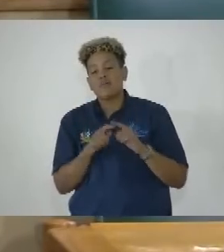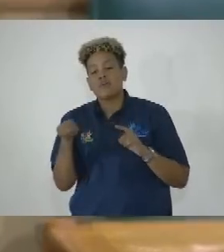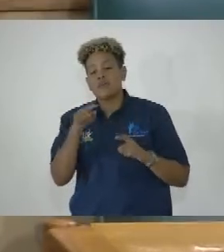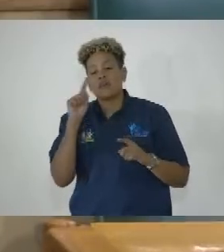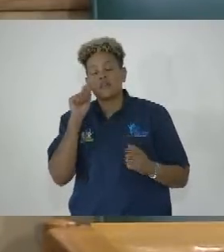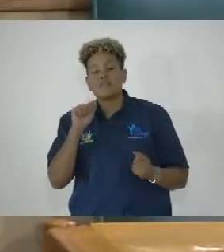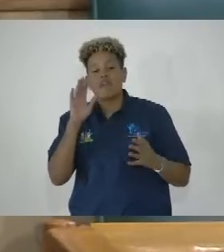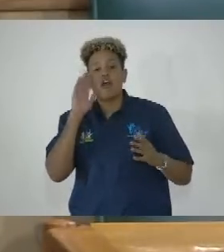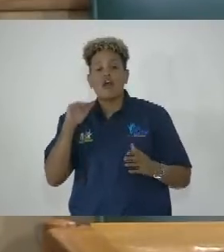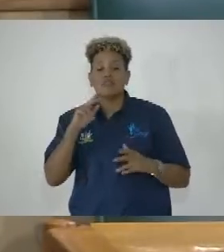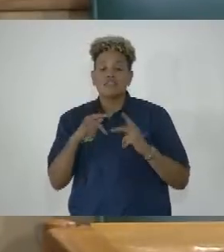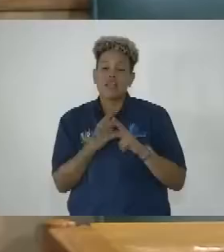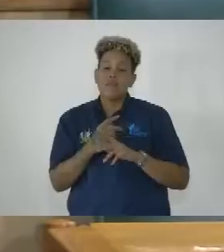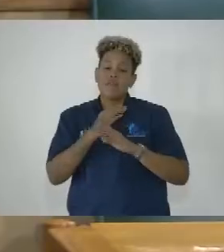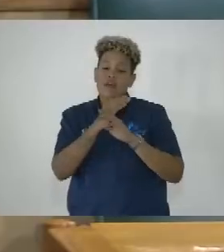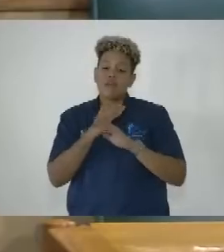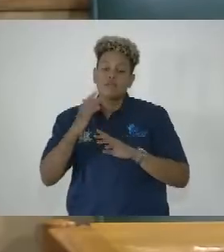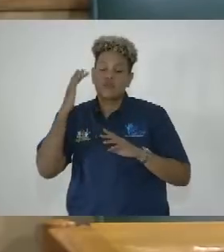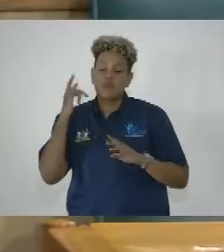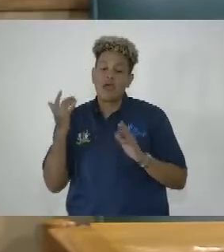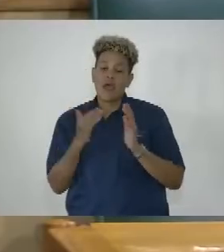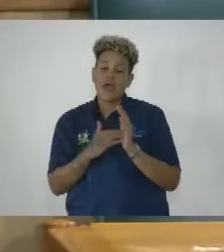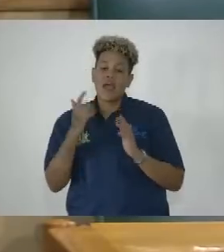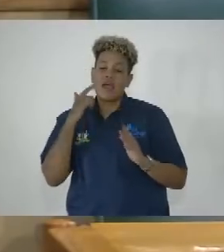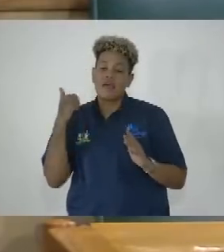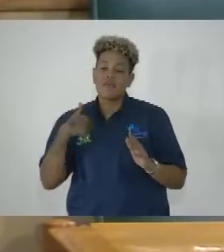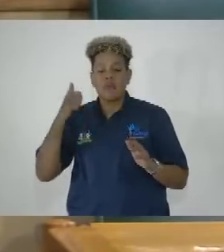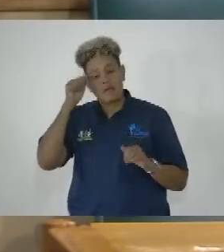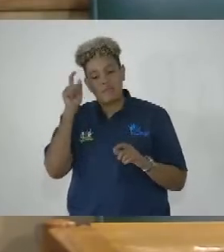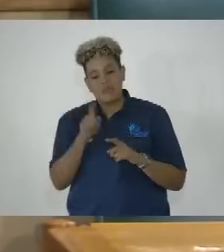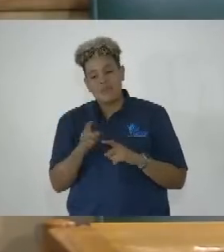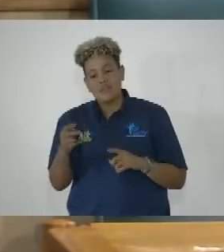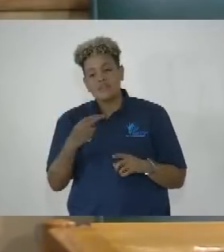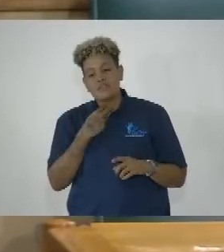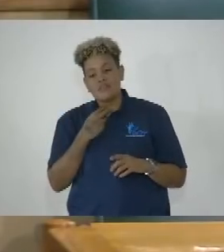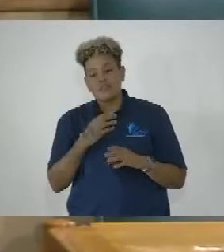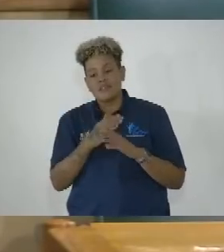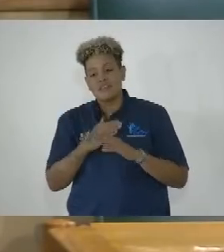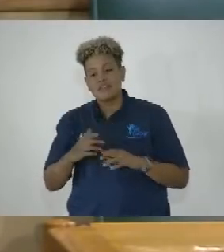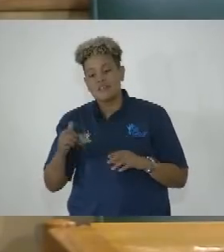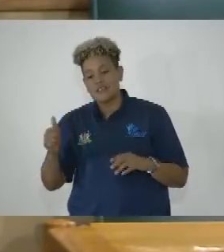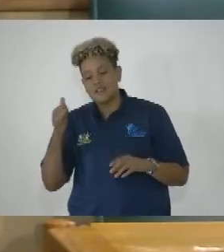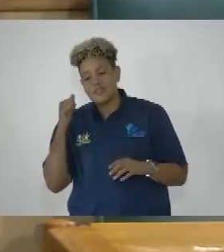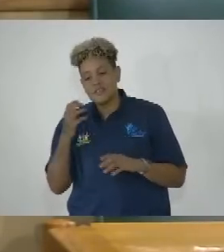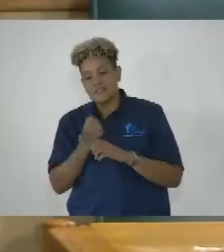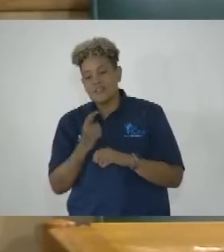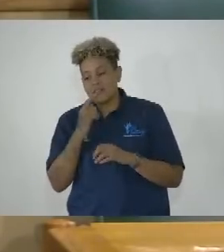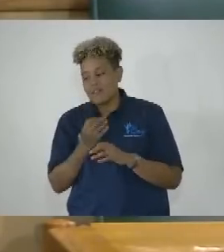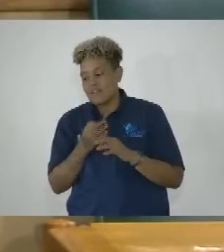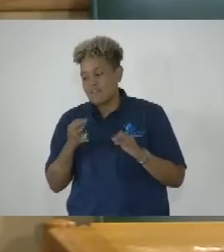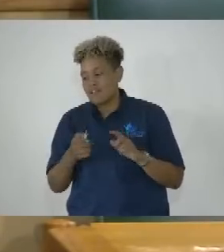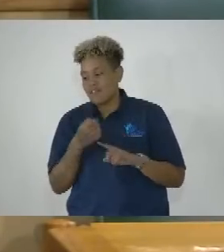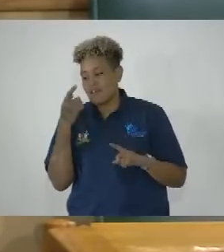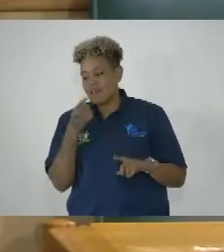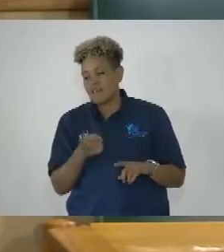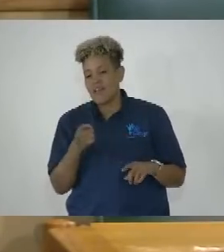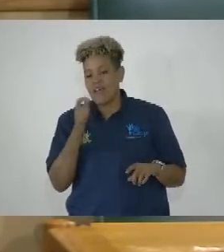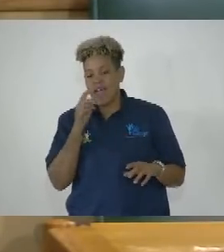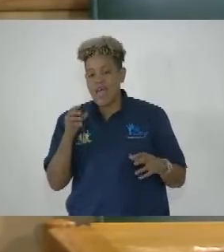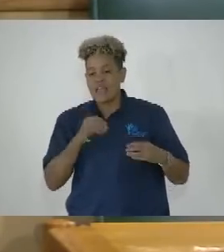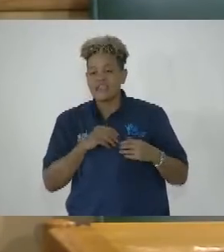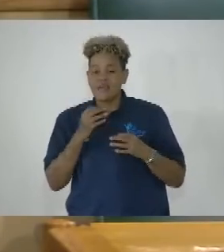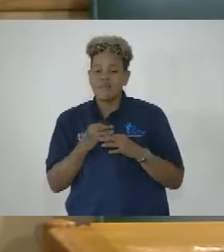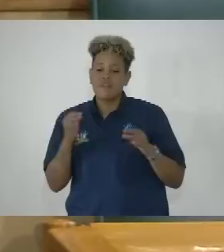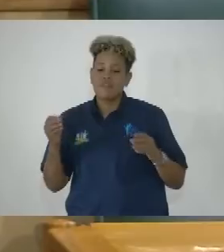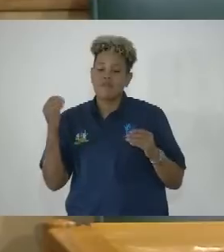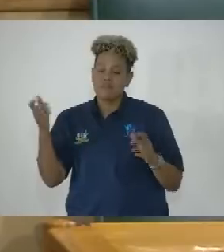kind of obstacles just because, I guess because he's my brother. They won't even take freeness. They will not even accept freeness